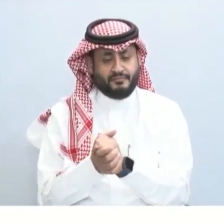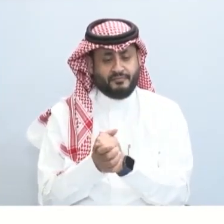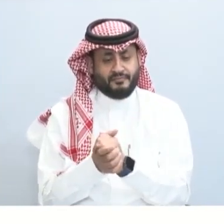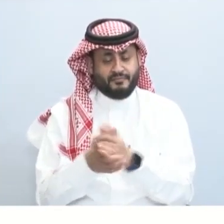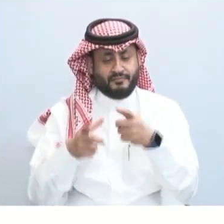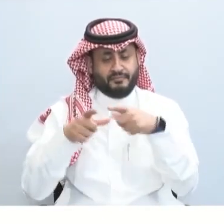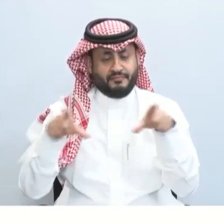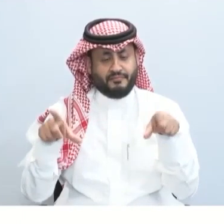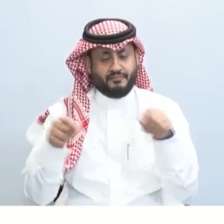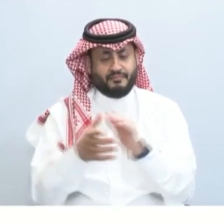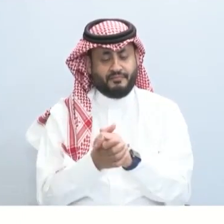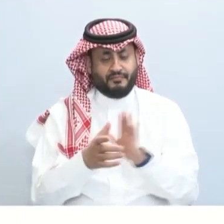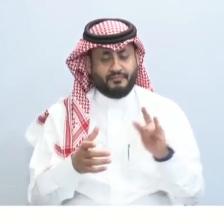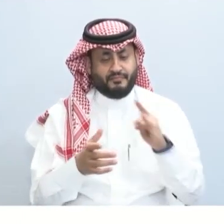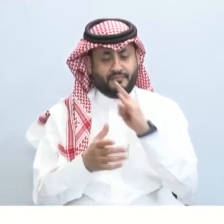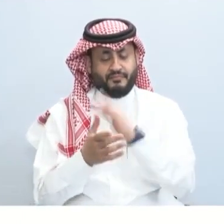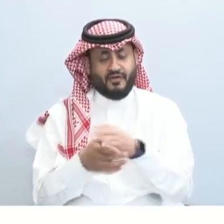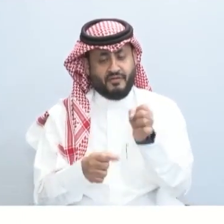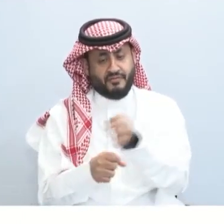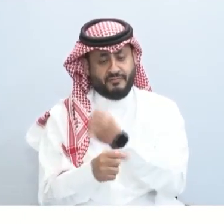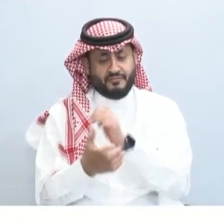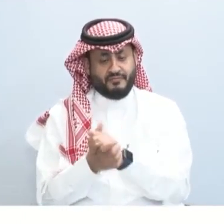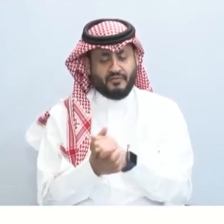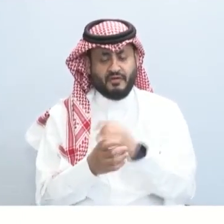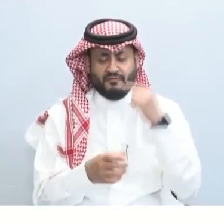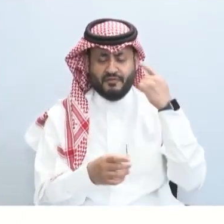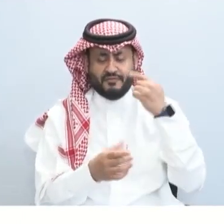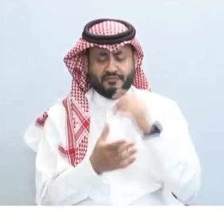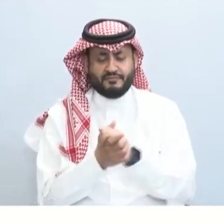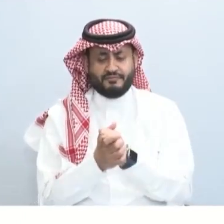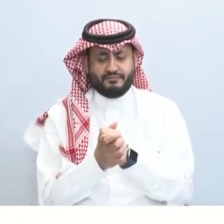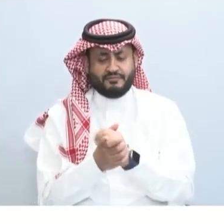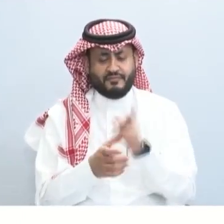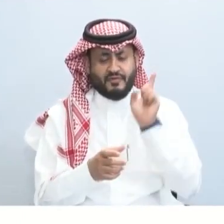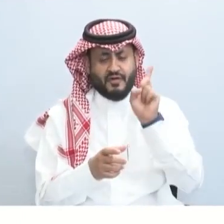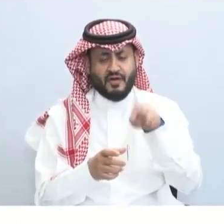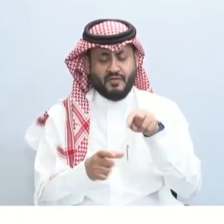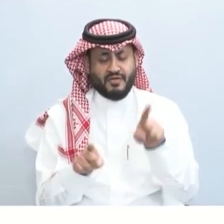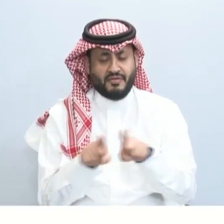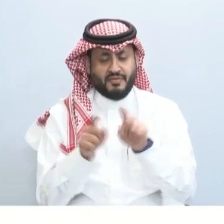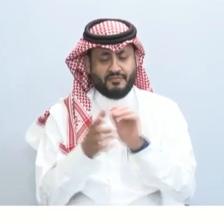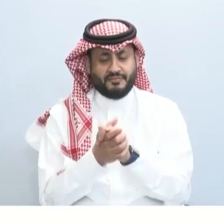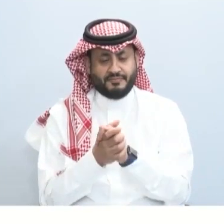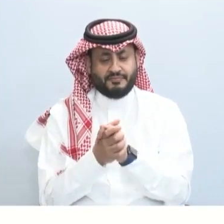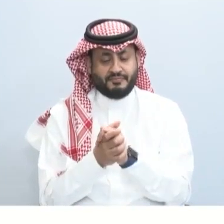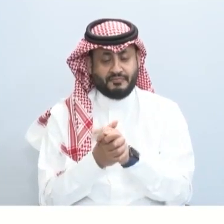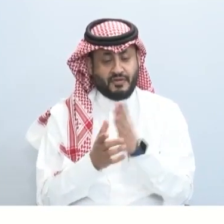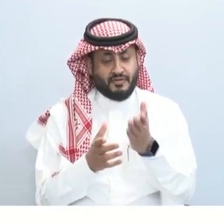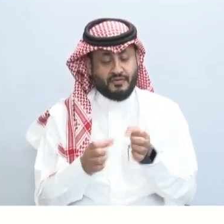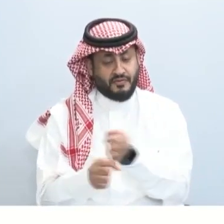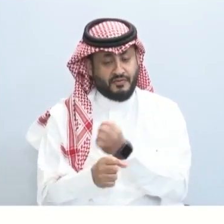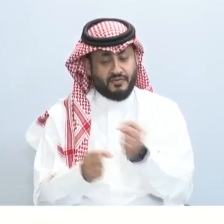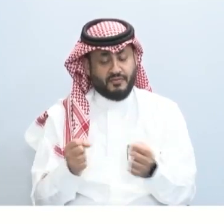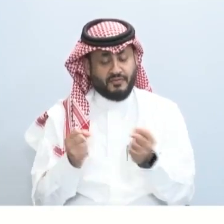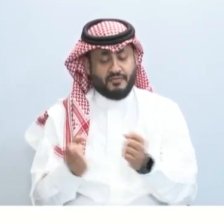is called travel and do, to try to beat a partner. And in order to play this game,